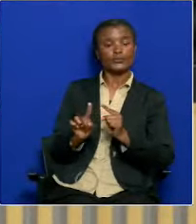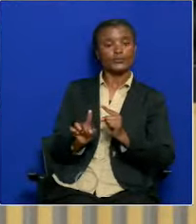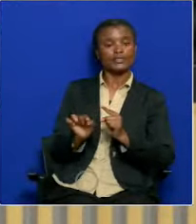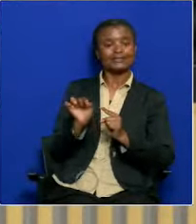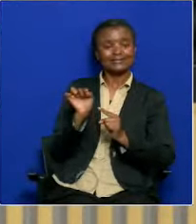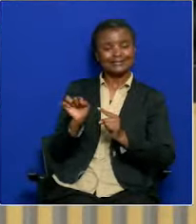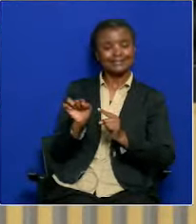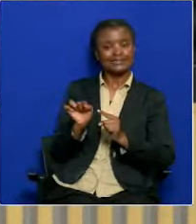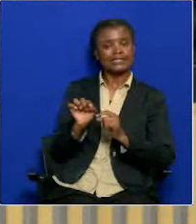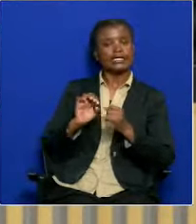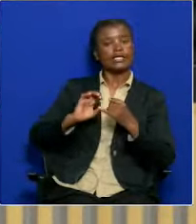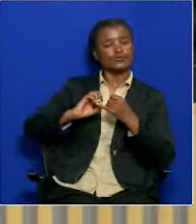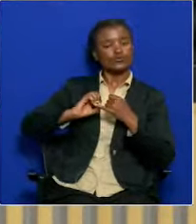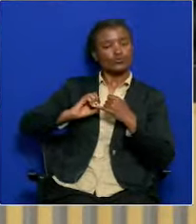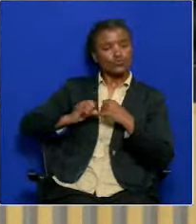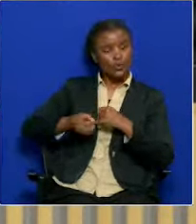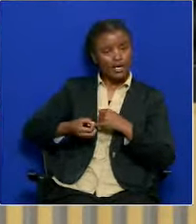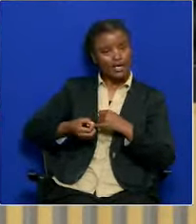at